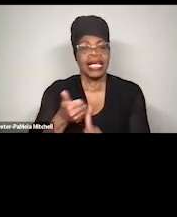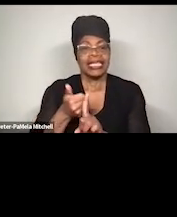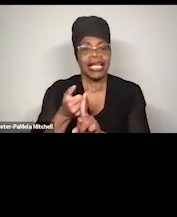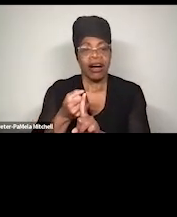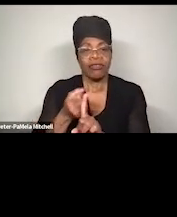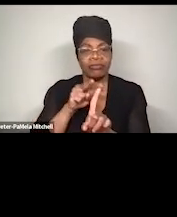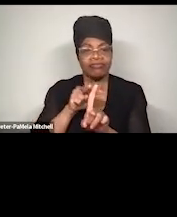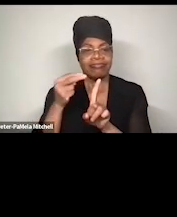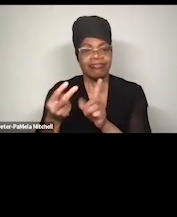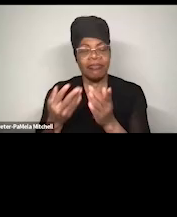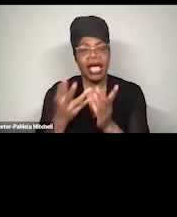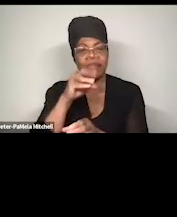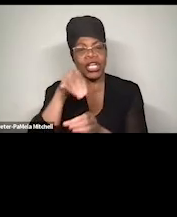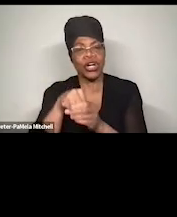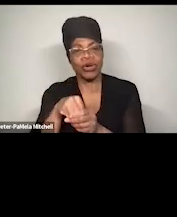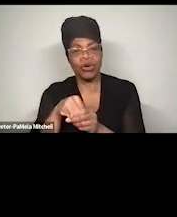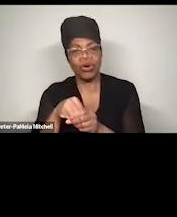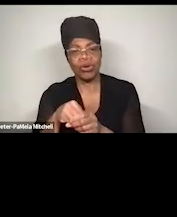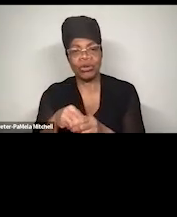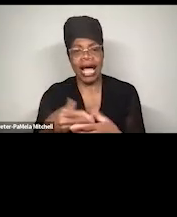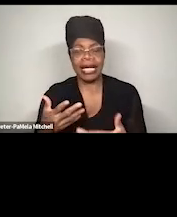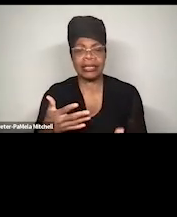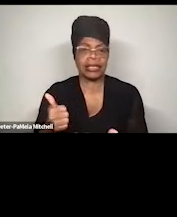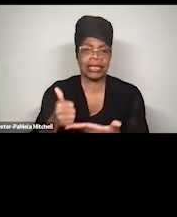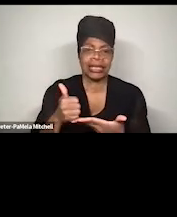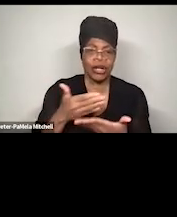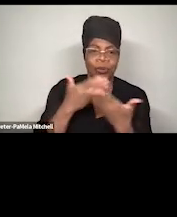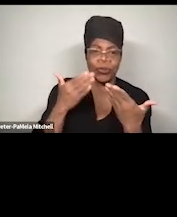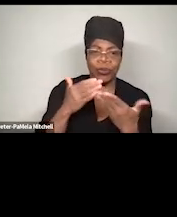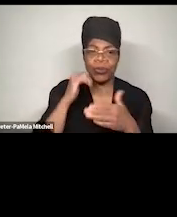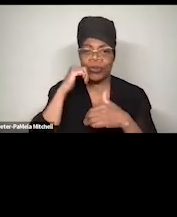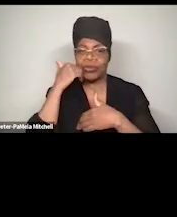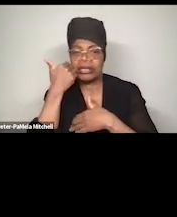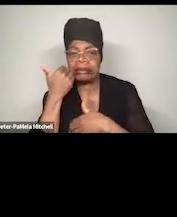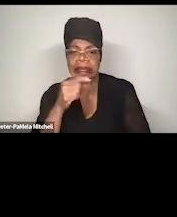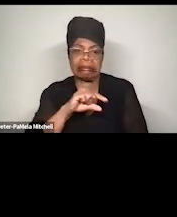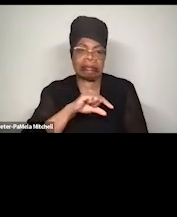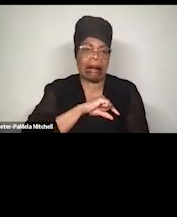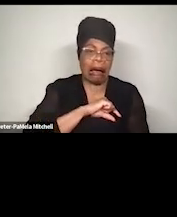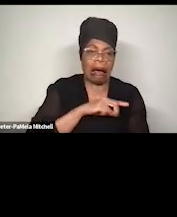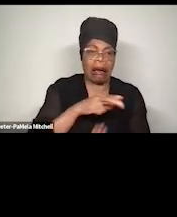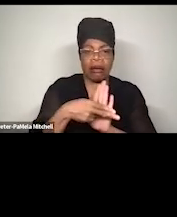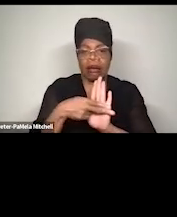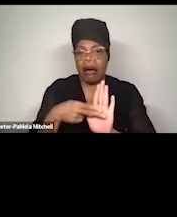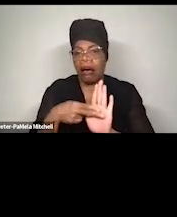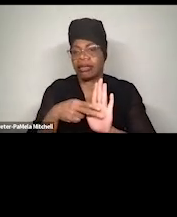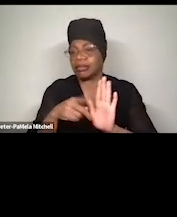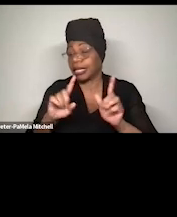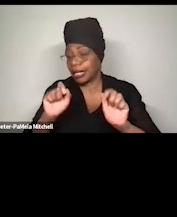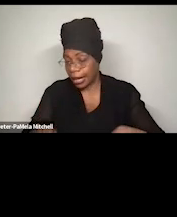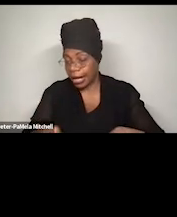Self-perception, they may include helplessness, shame, guilt, stigma, and a sense of being completely different from other human